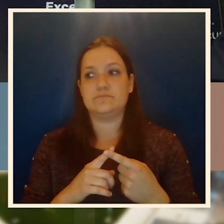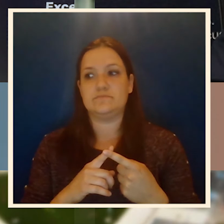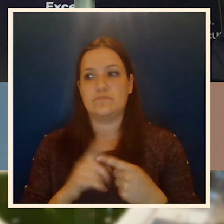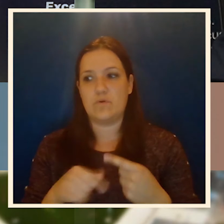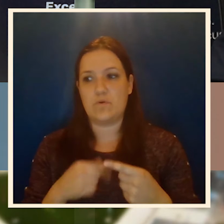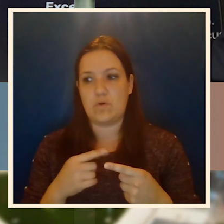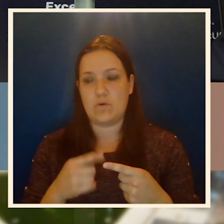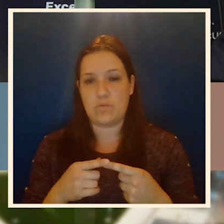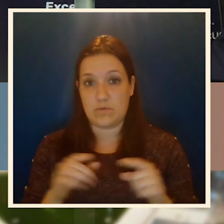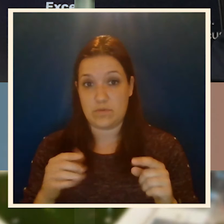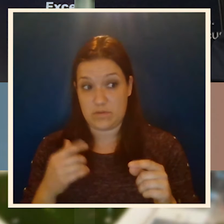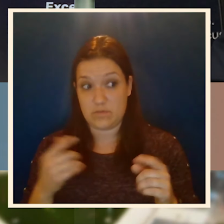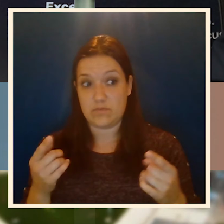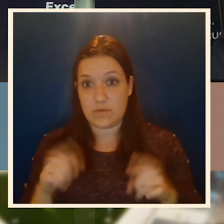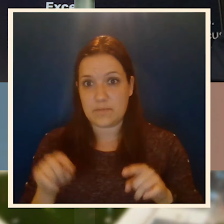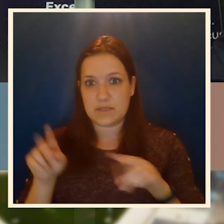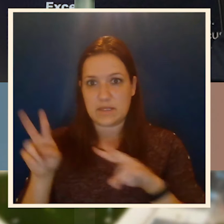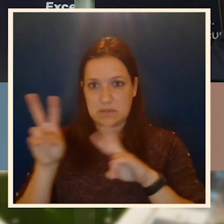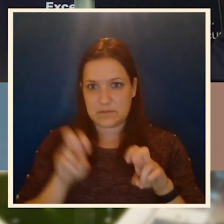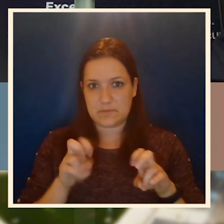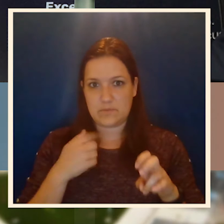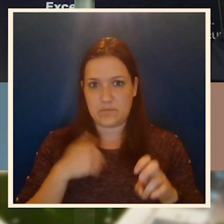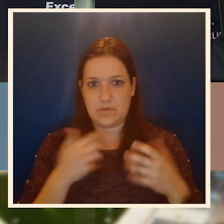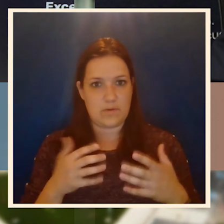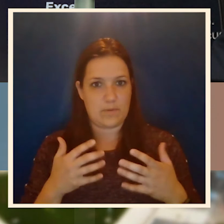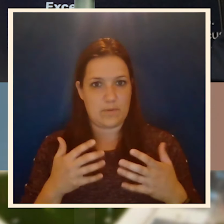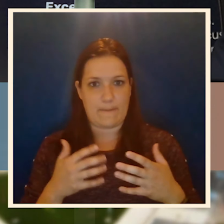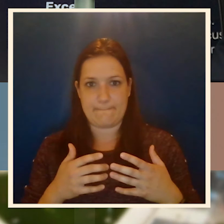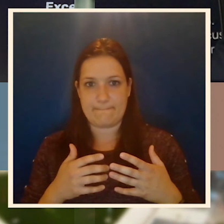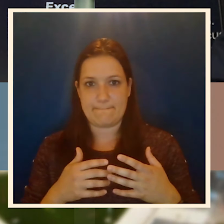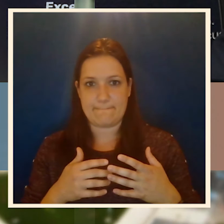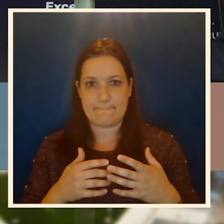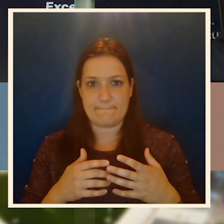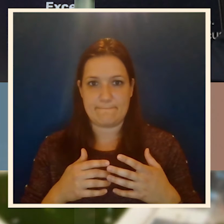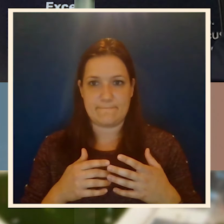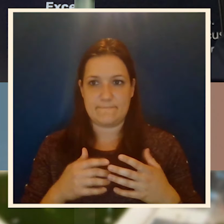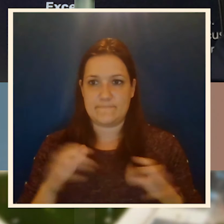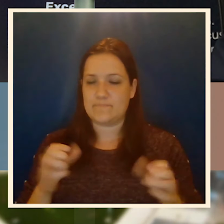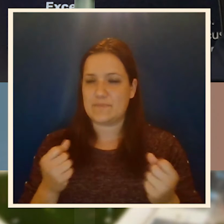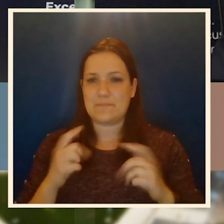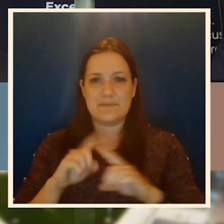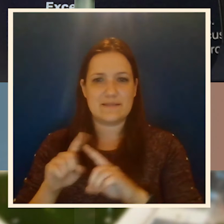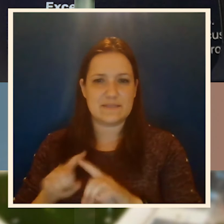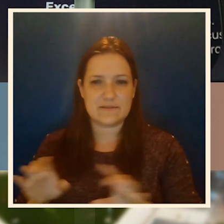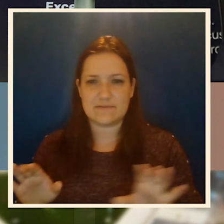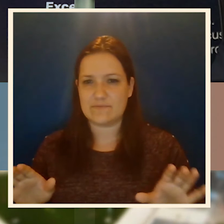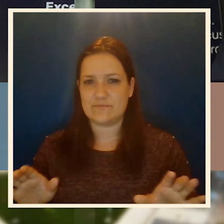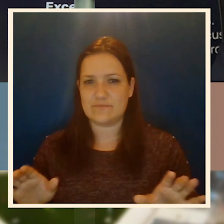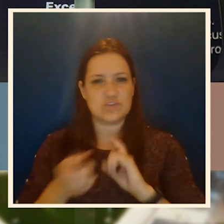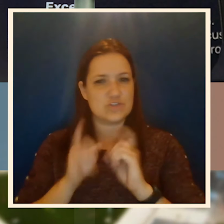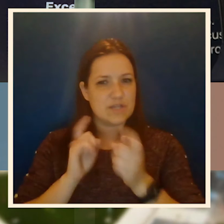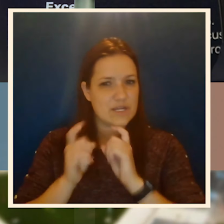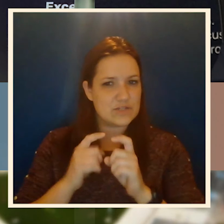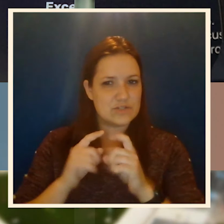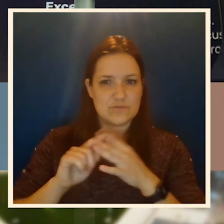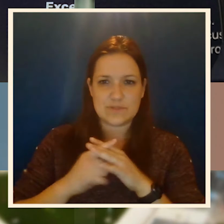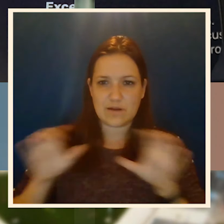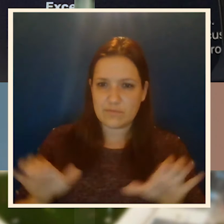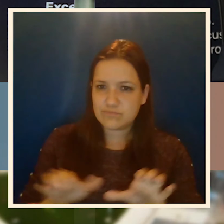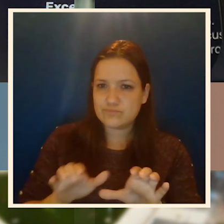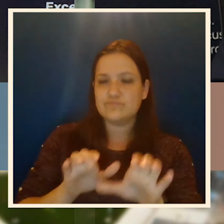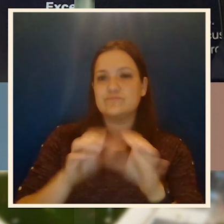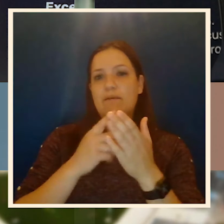When we were undergoing the survey, we already had implemented many different changes in